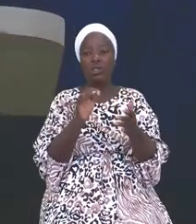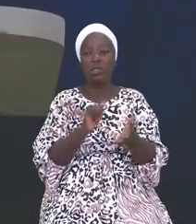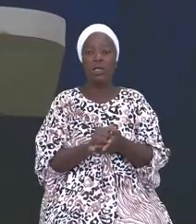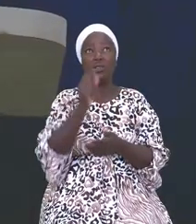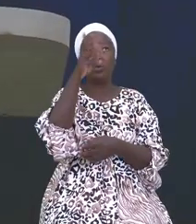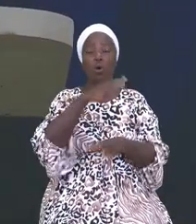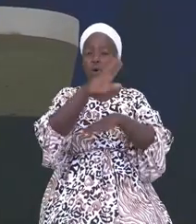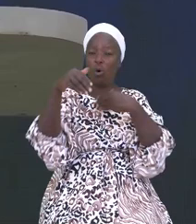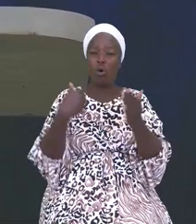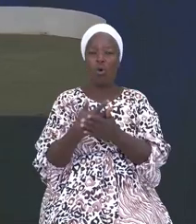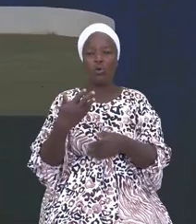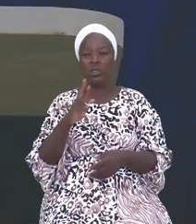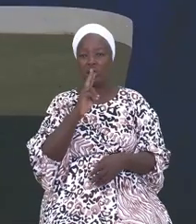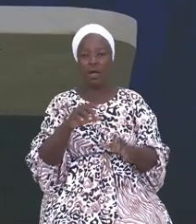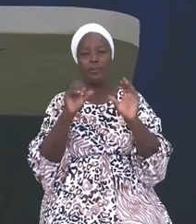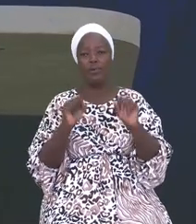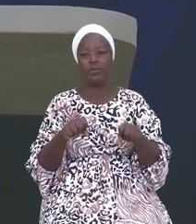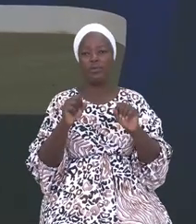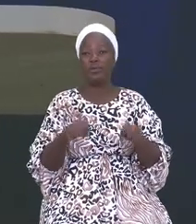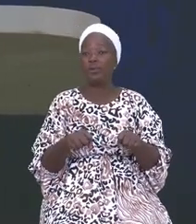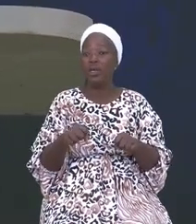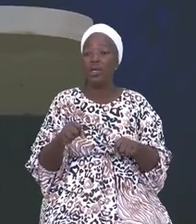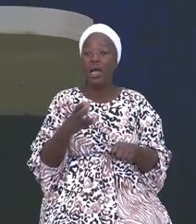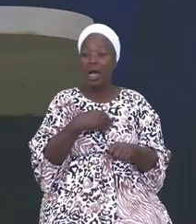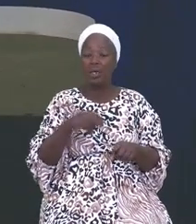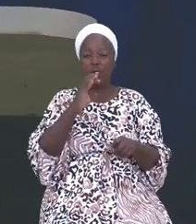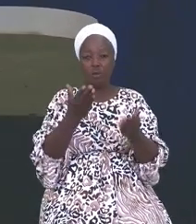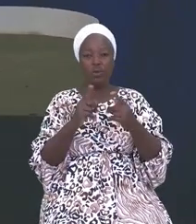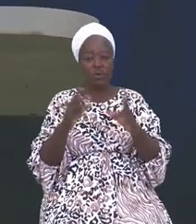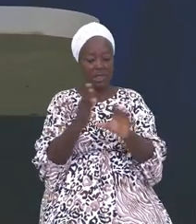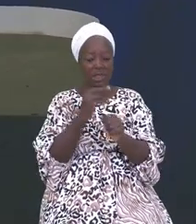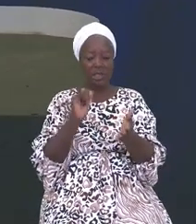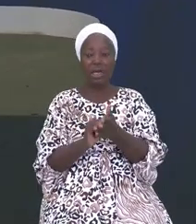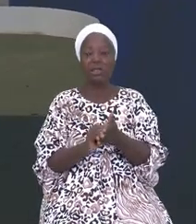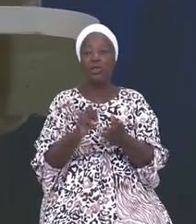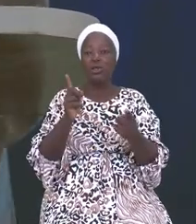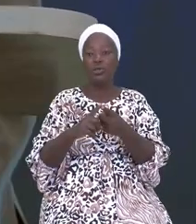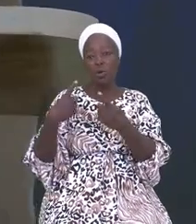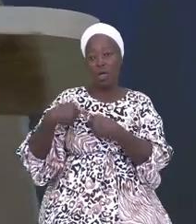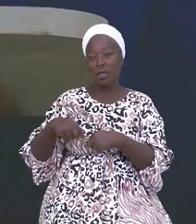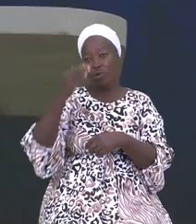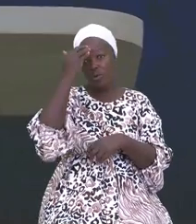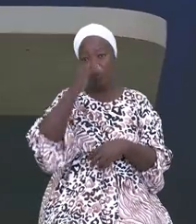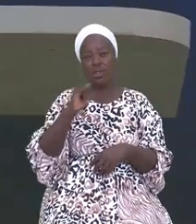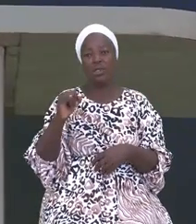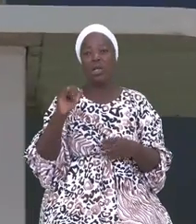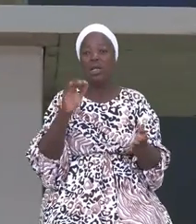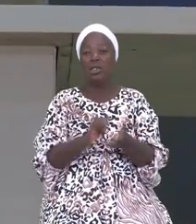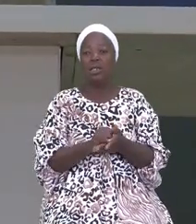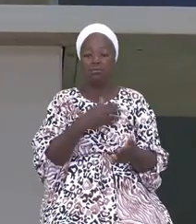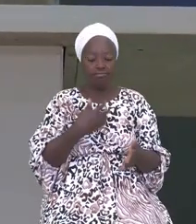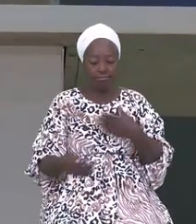things are possible. And you want to take that to heart, knowing that